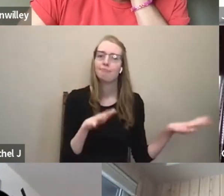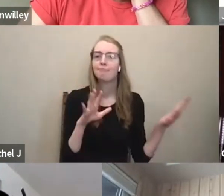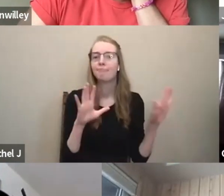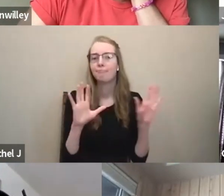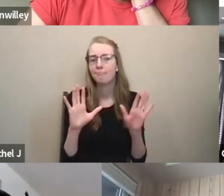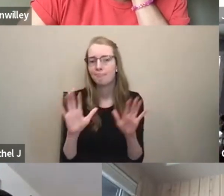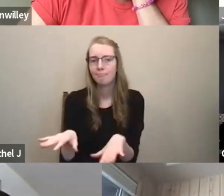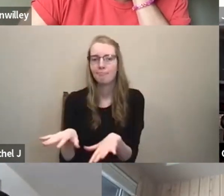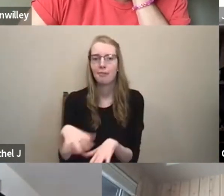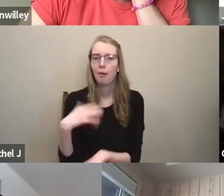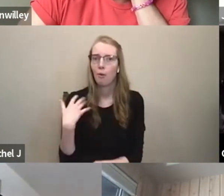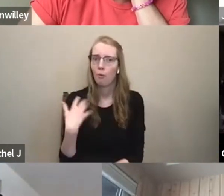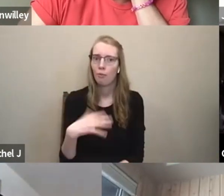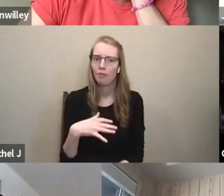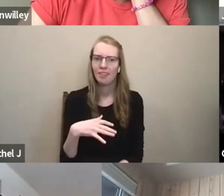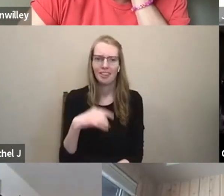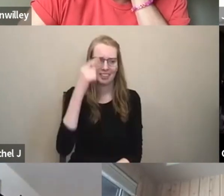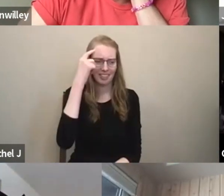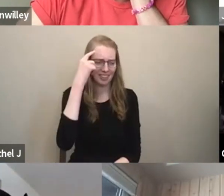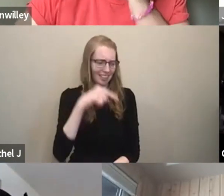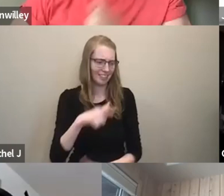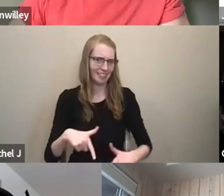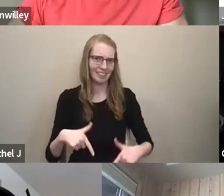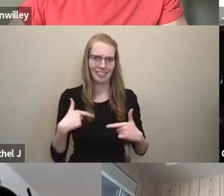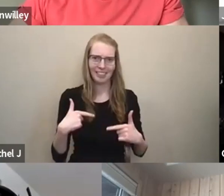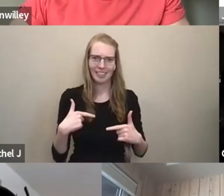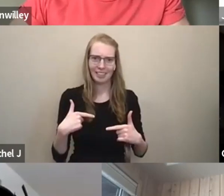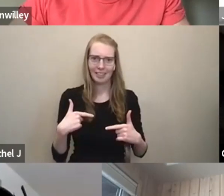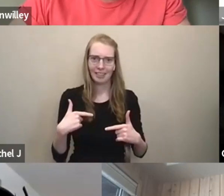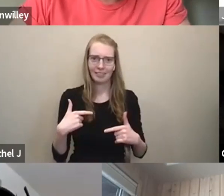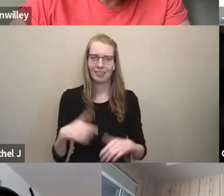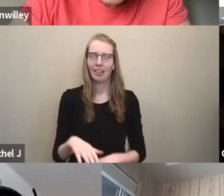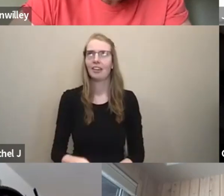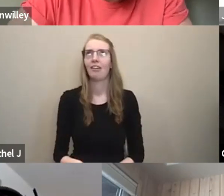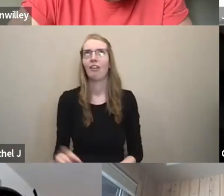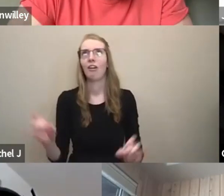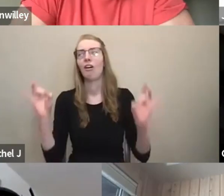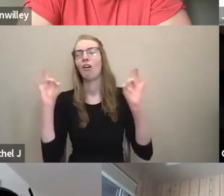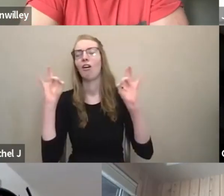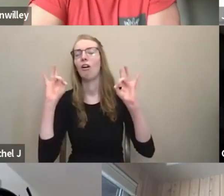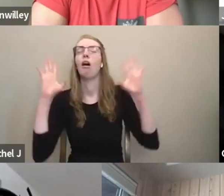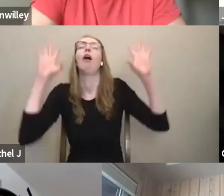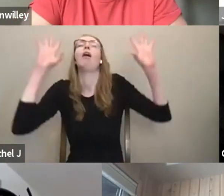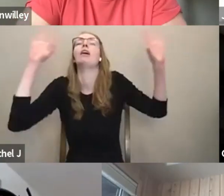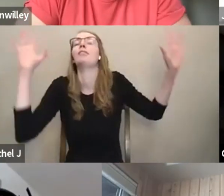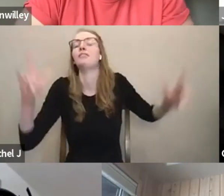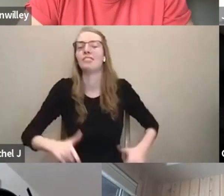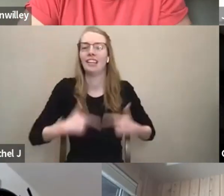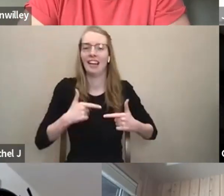she lives, in the most put upon times that the earth has ever known. Yes, of